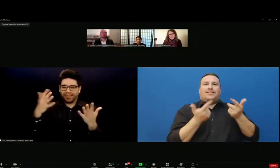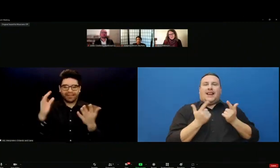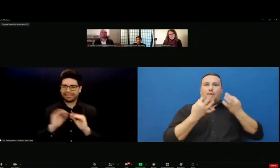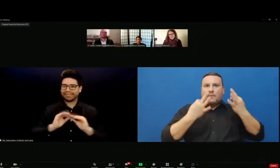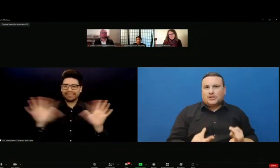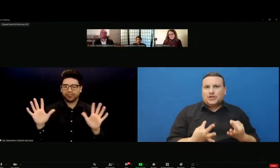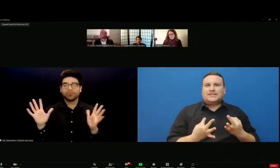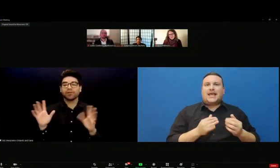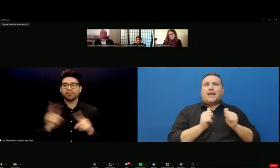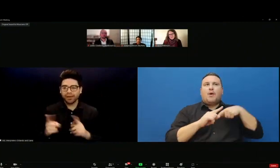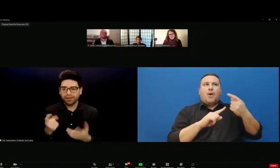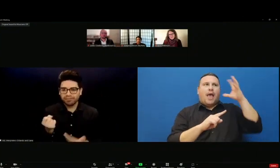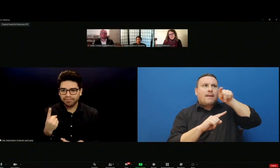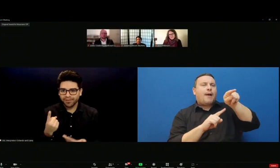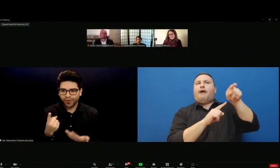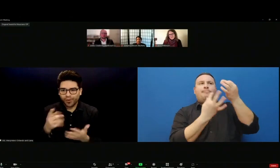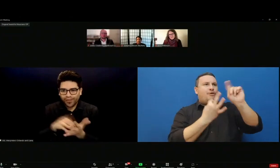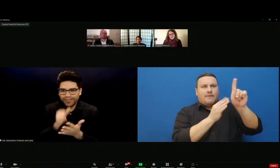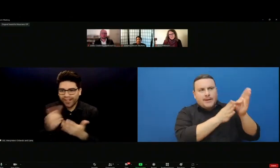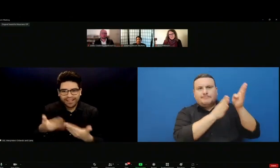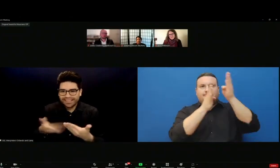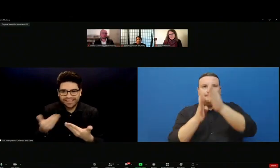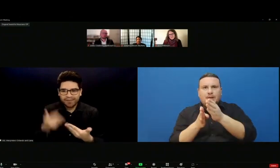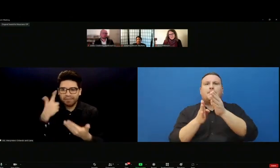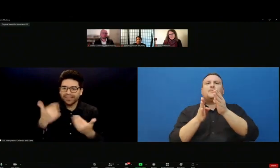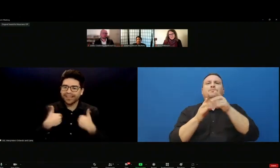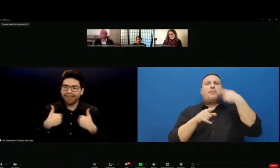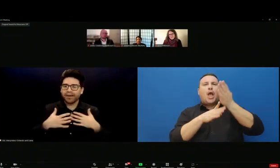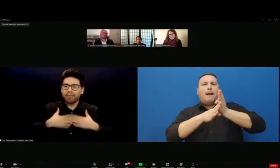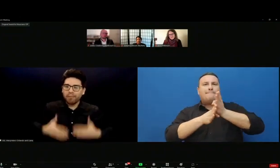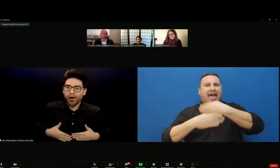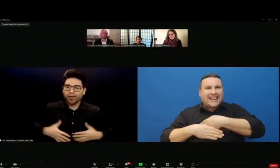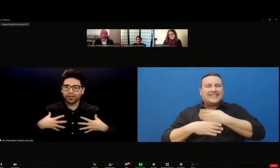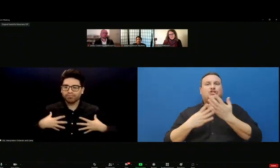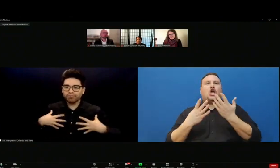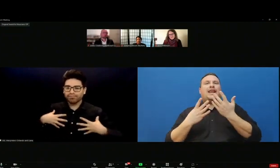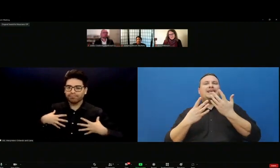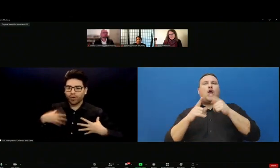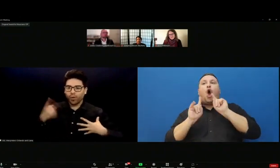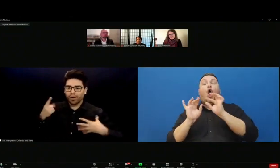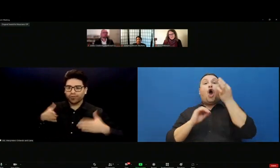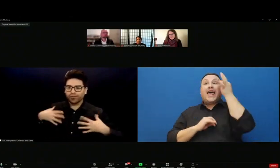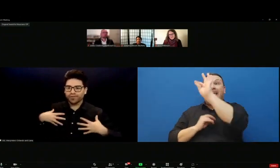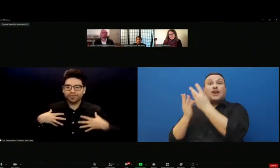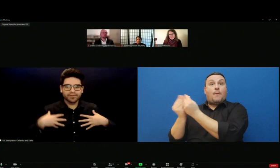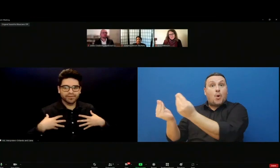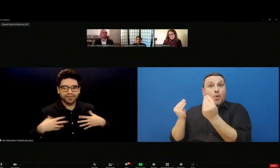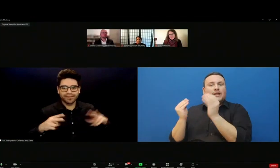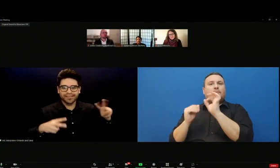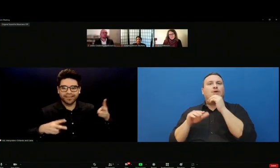learn that it is not the case, that there is body partitioning, that you can represent multiple referents, that you can use